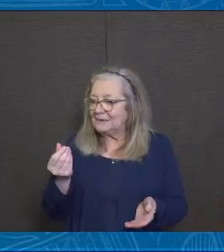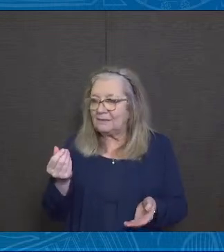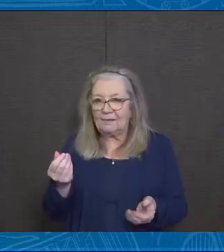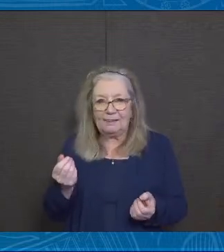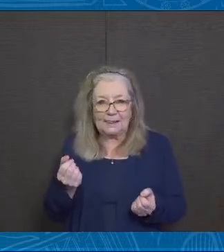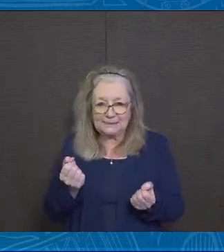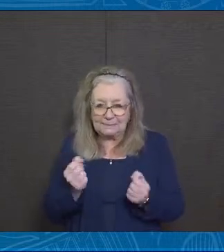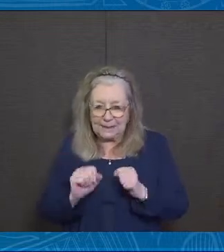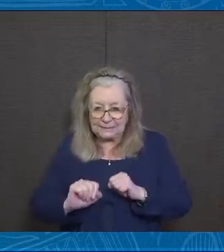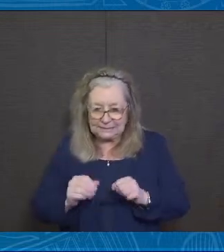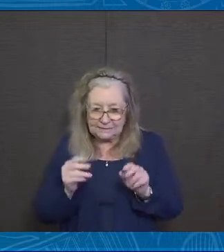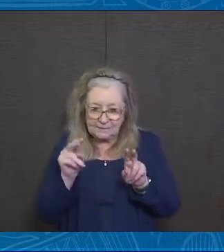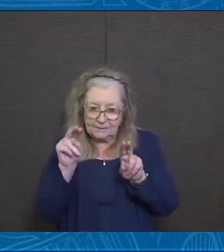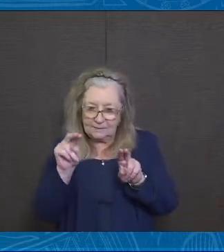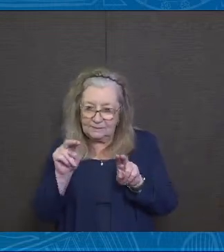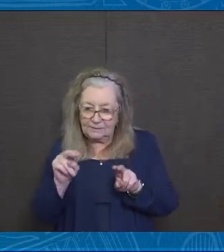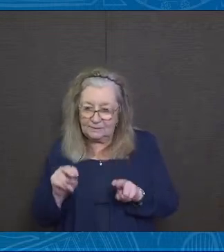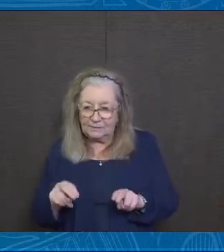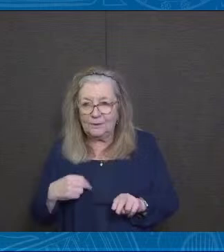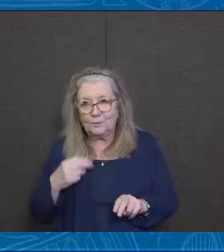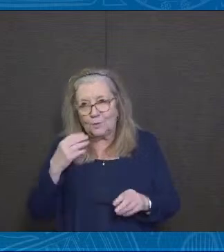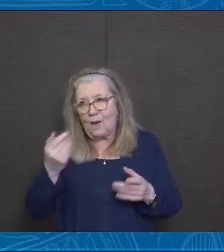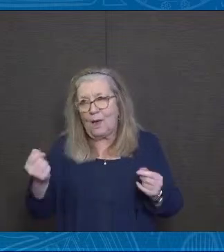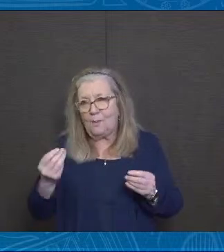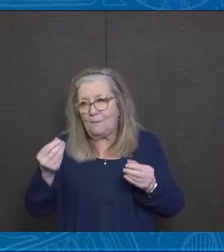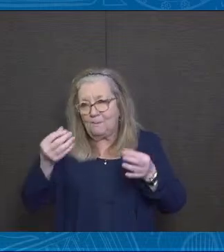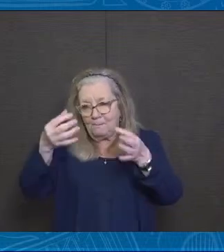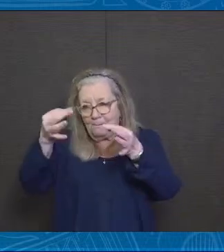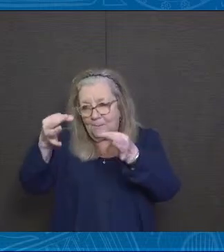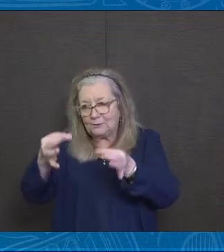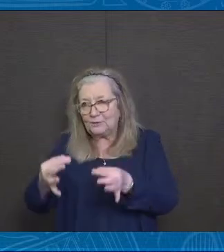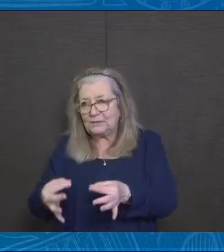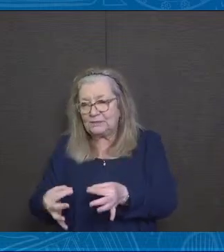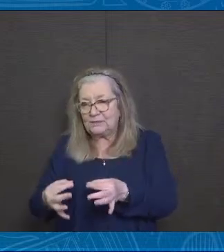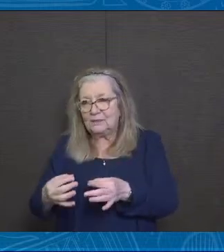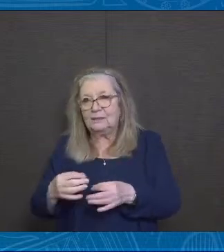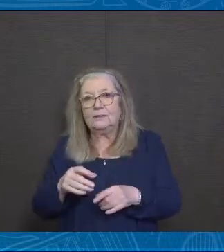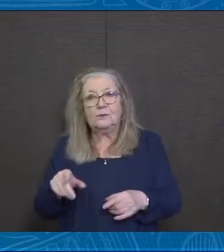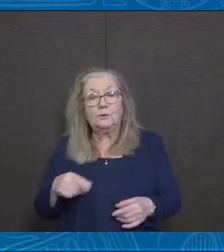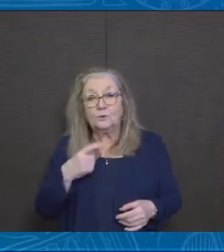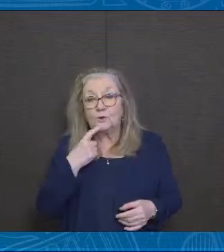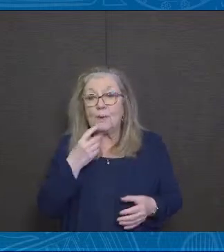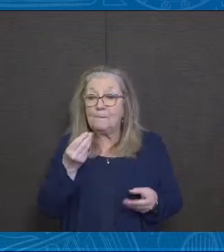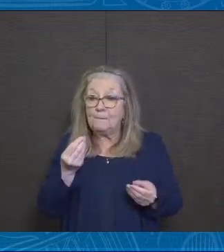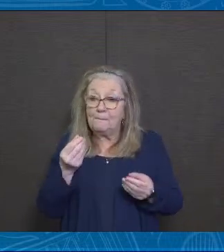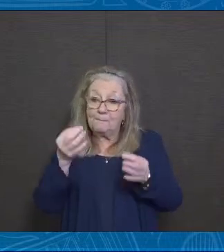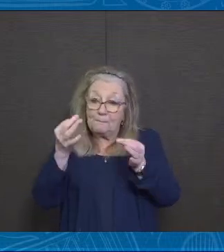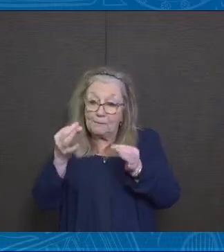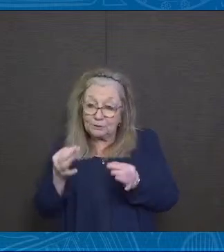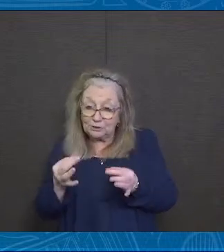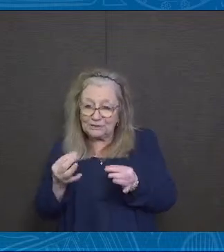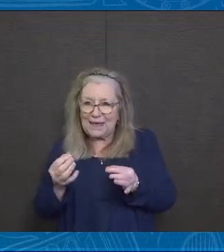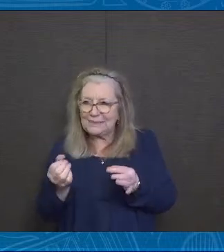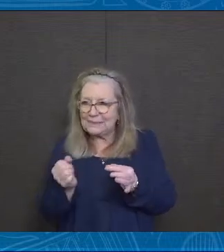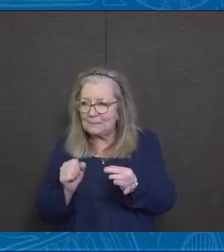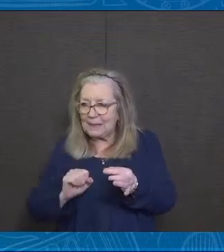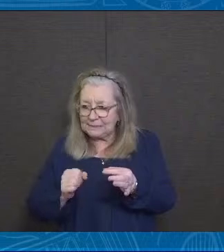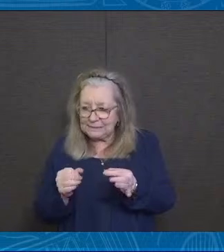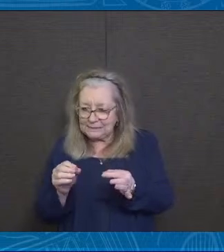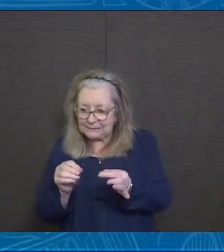the budget practitioners are always kind of iffy when you talk about the budget and fiscal space, because there's a